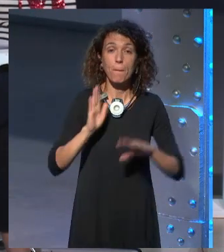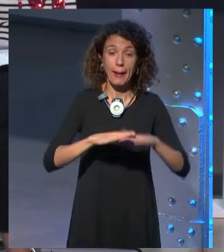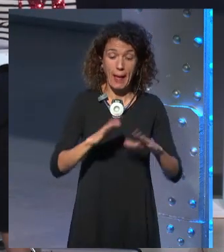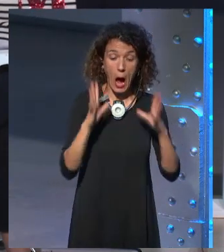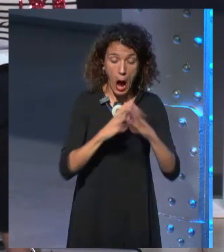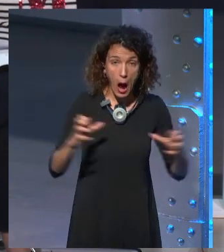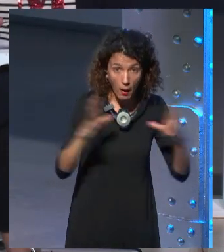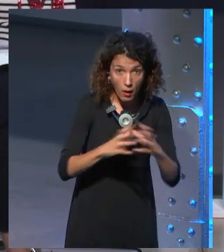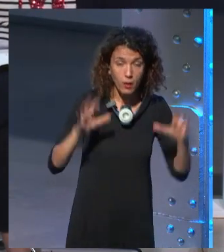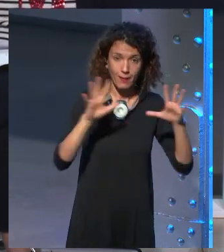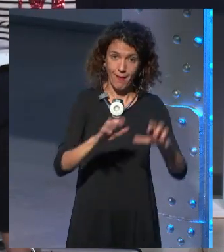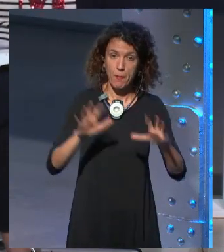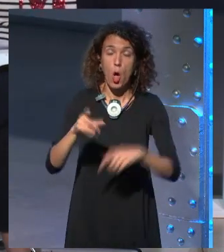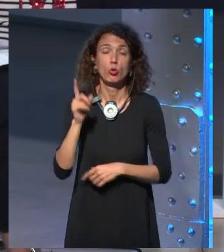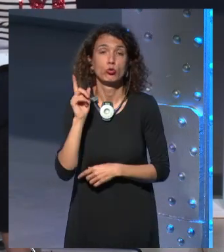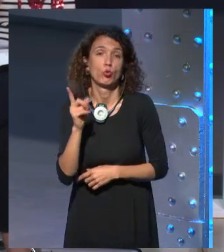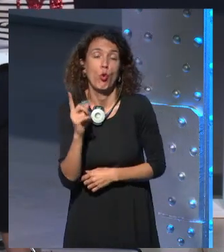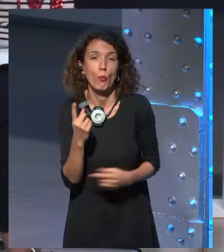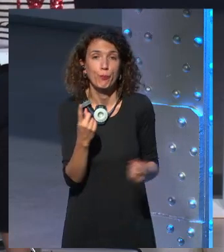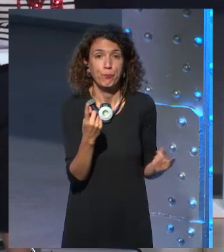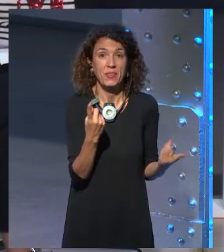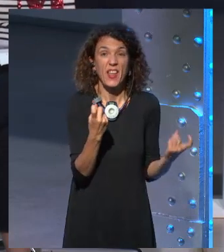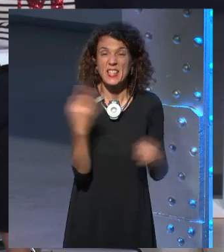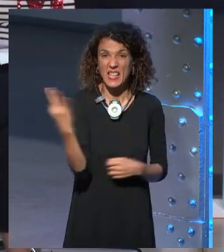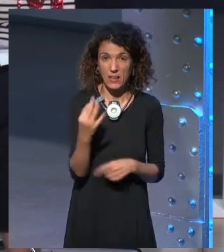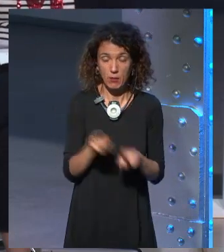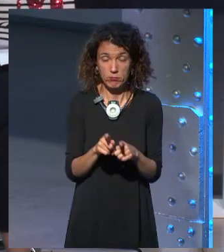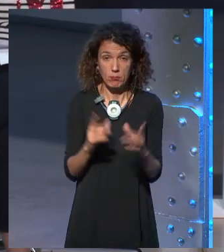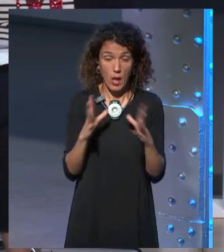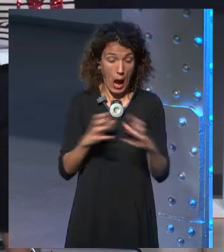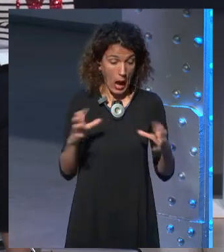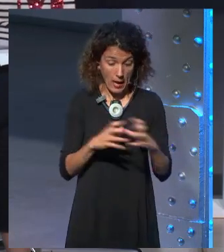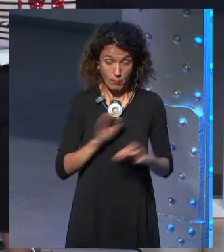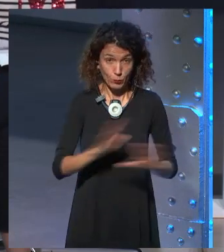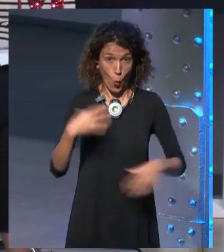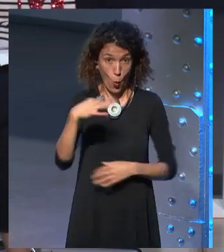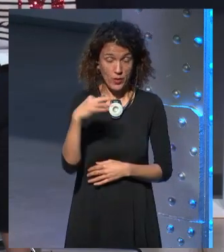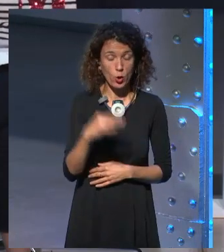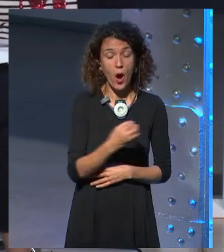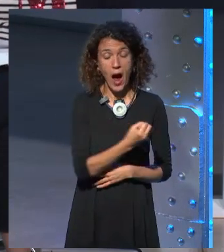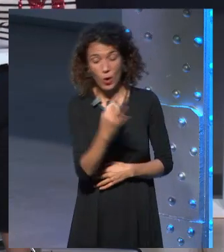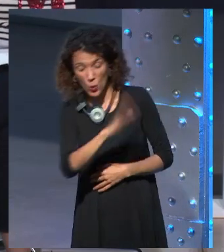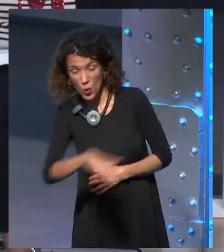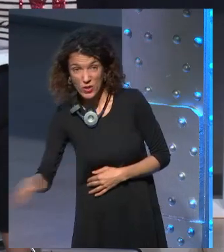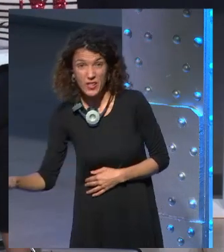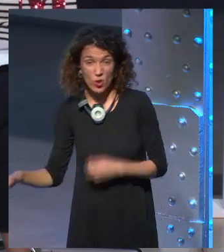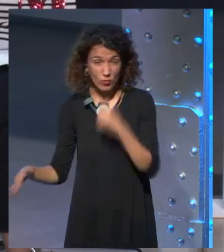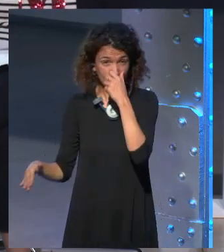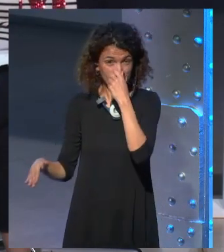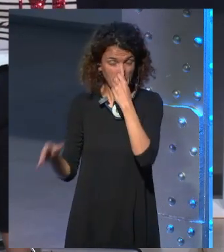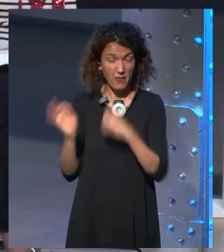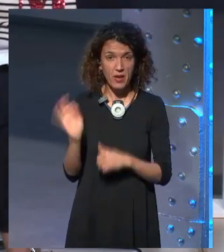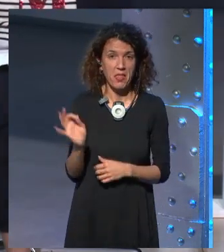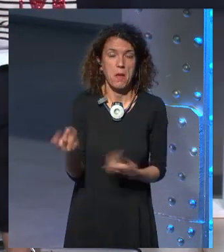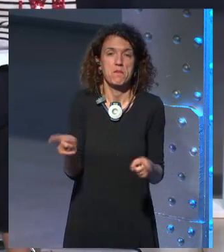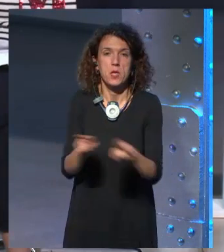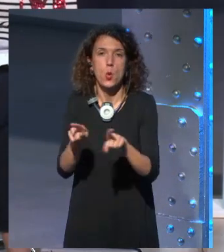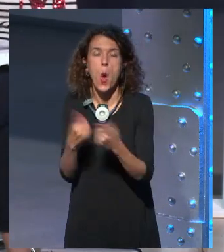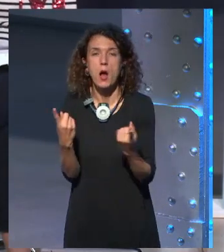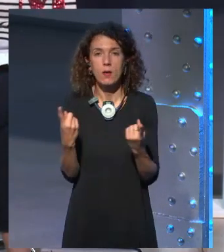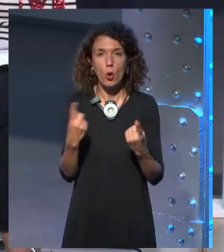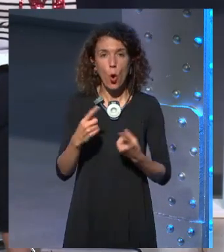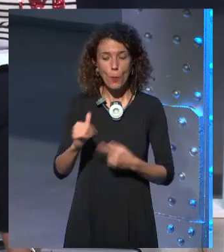opportunities to them and to put them in the hands of those children. Because in order to learn, you only need to have the desire